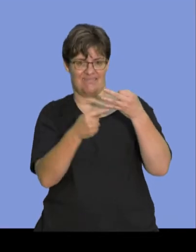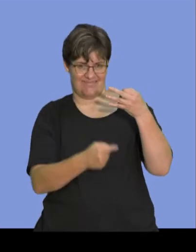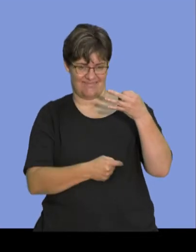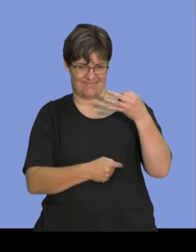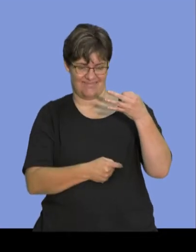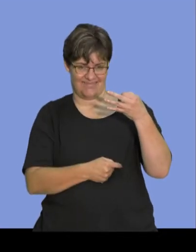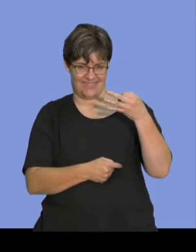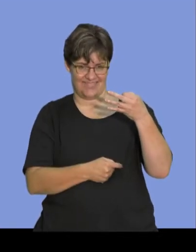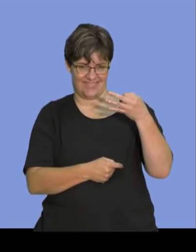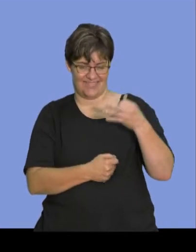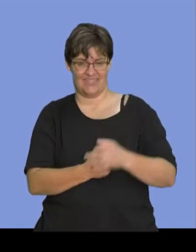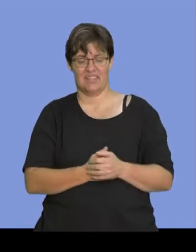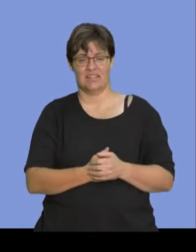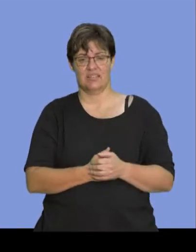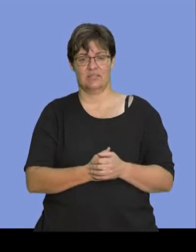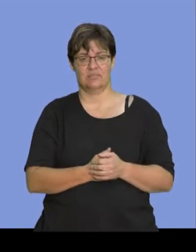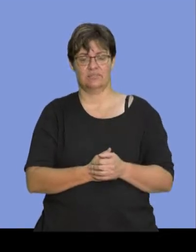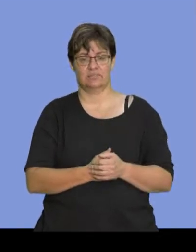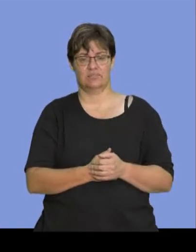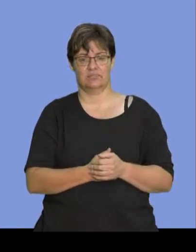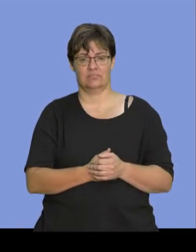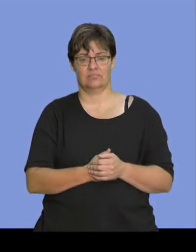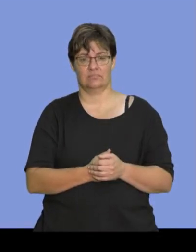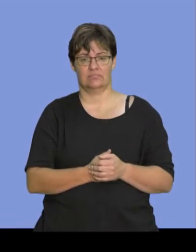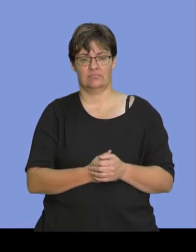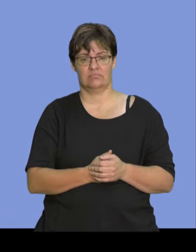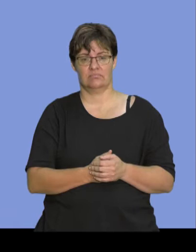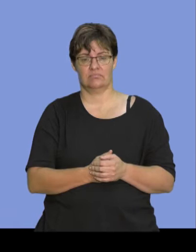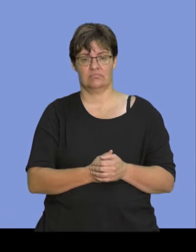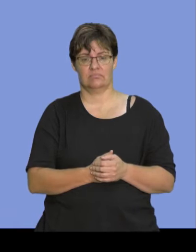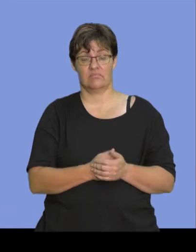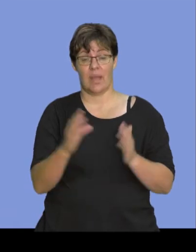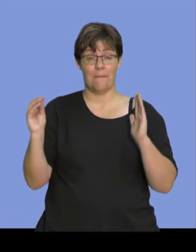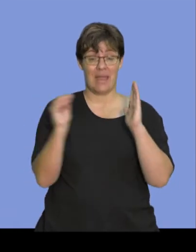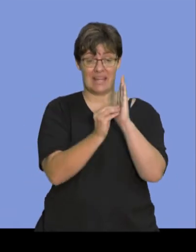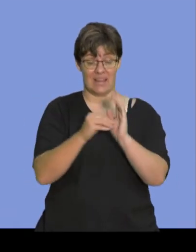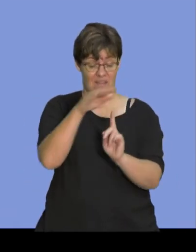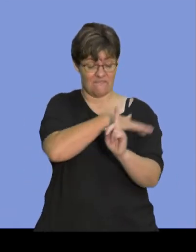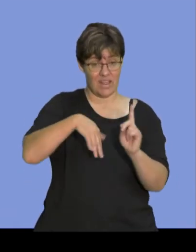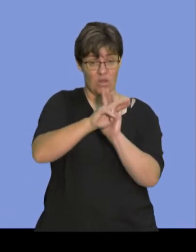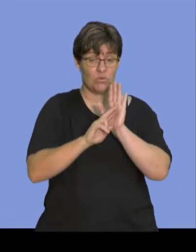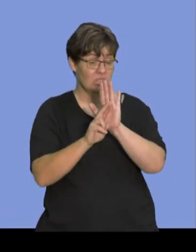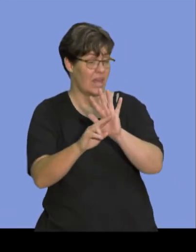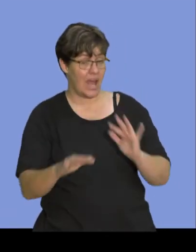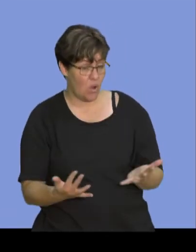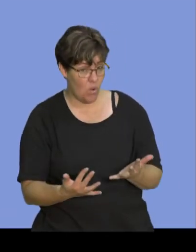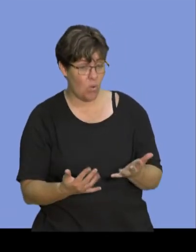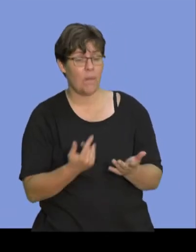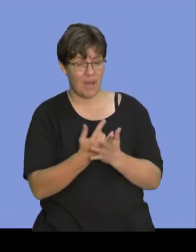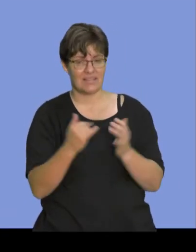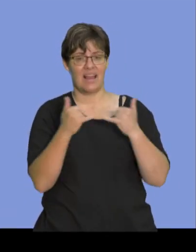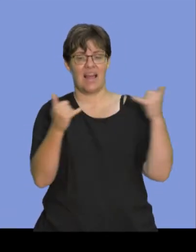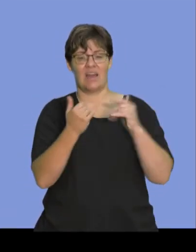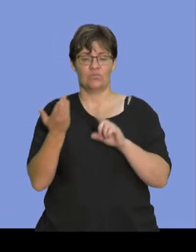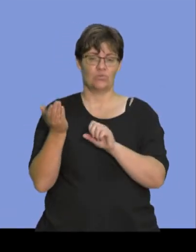because ion is one of the three ferromagnetic elements, right? Okay, so representing the magnetic fields,